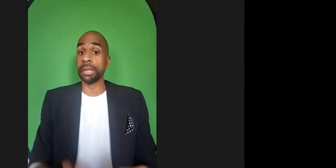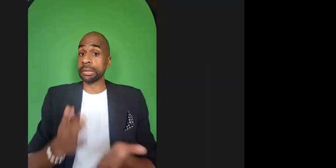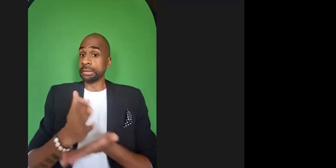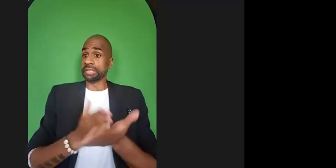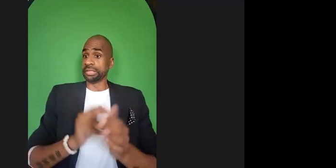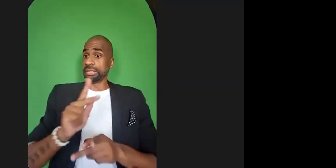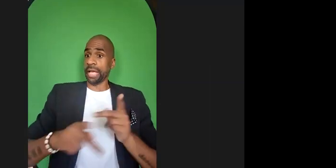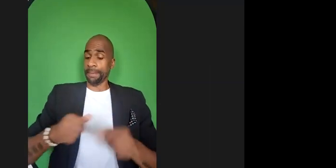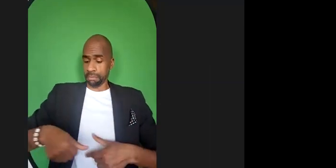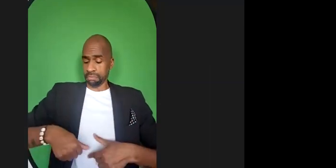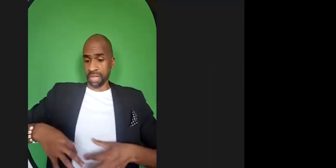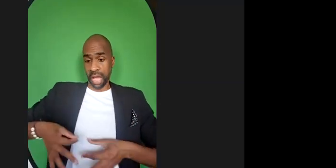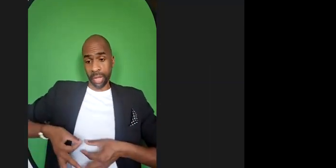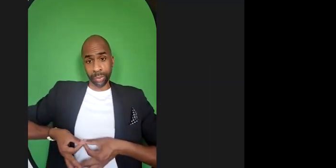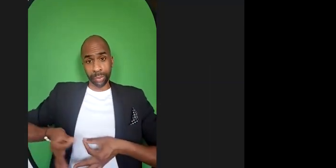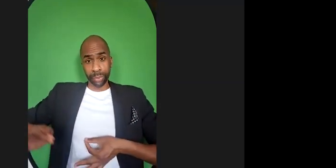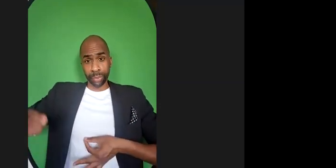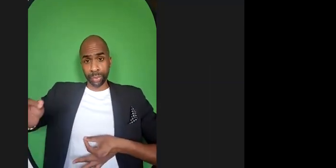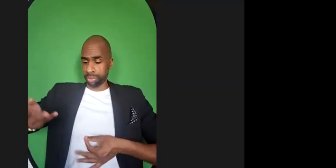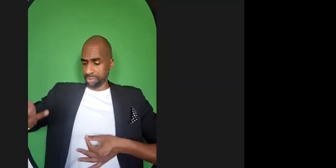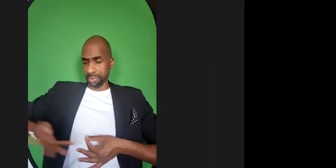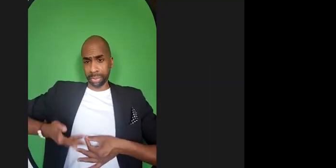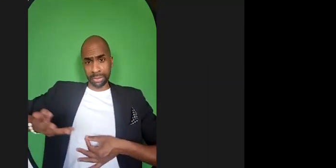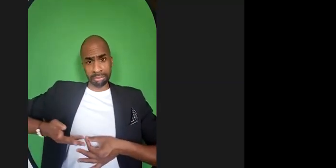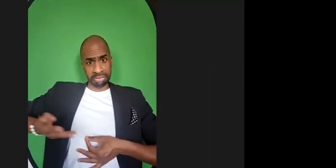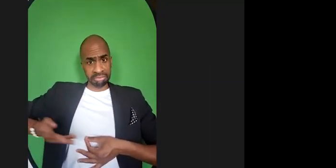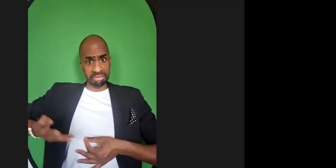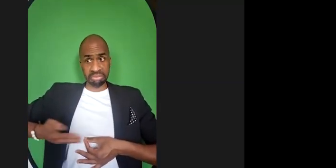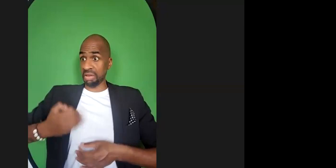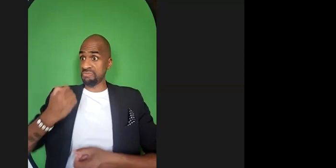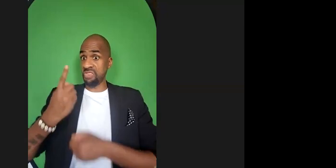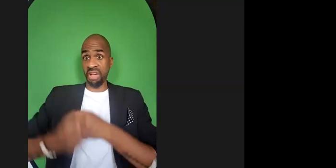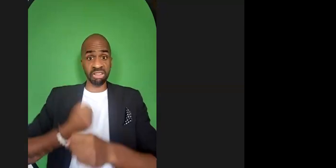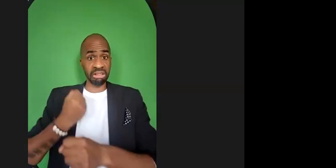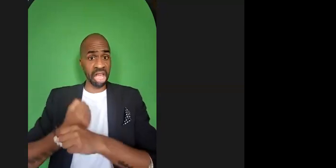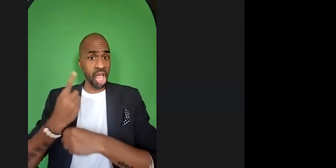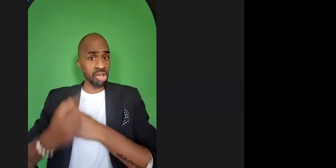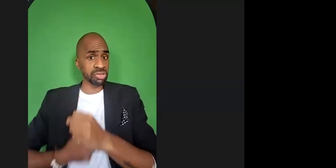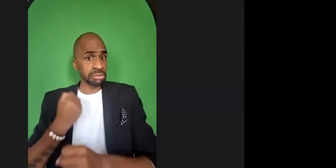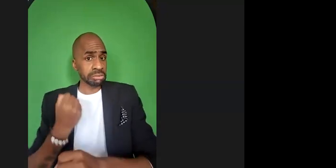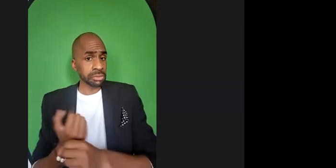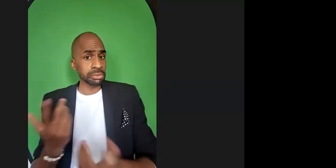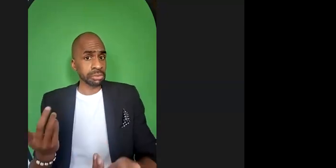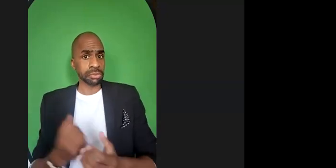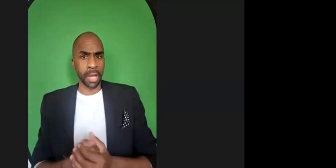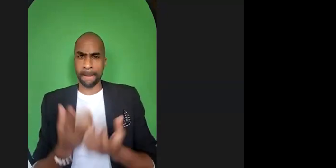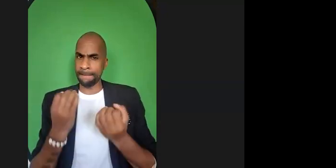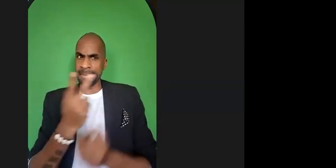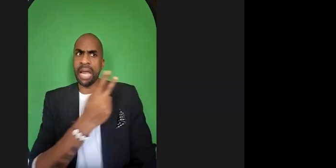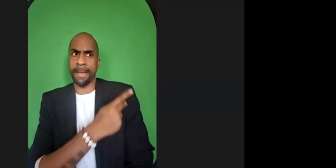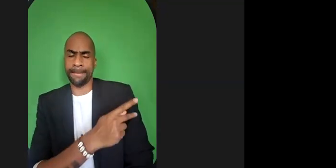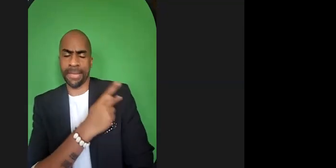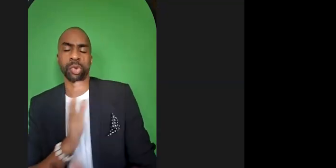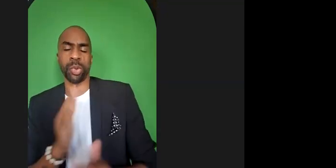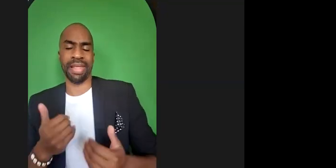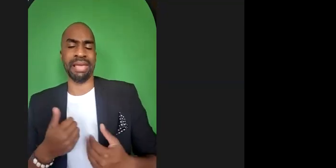Yeah. Yeah. So I'd say the majority of people with ALS do end up having a feeding tube placed, and it